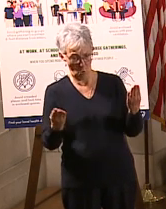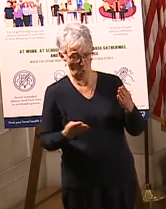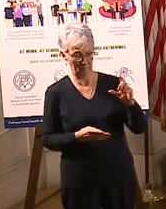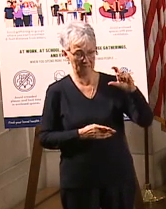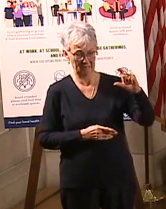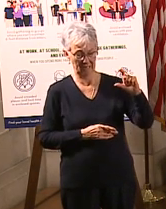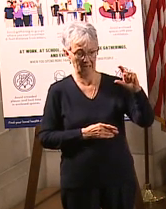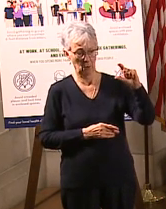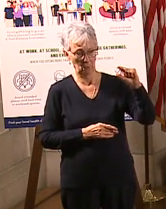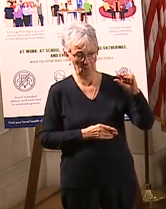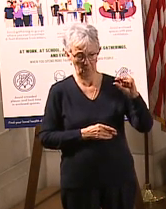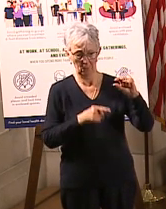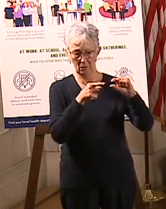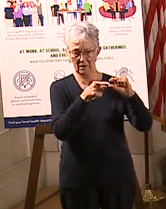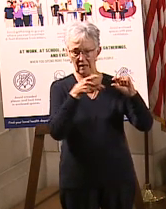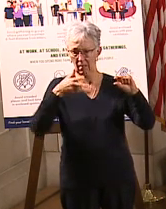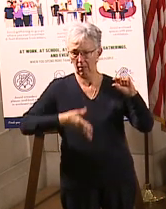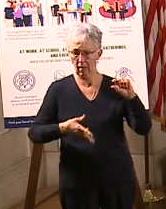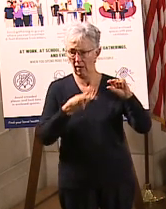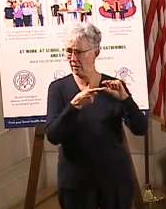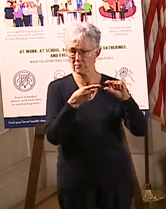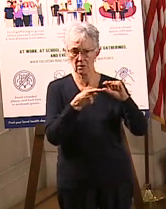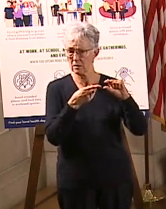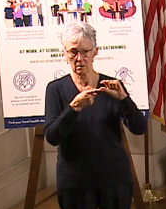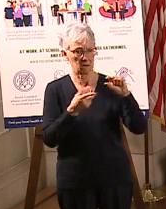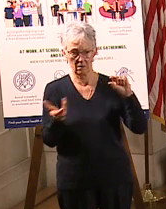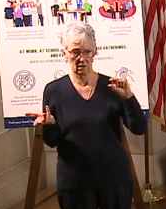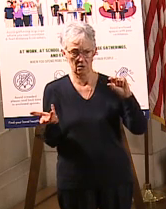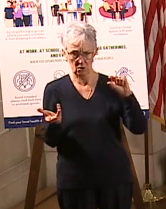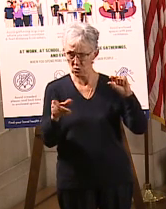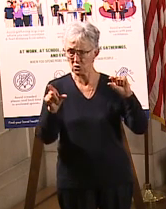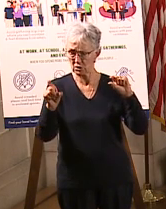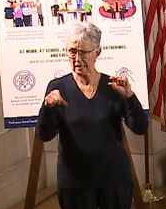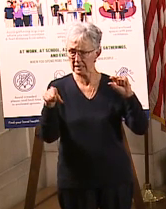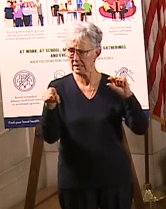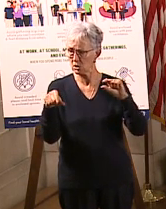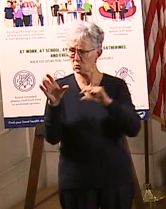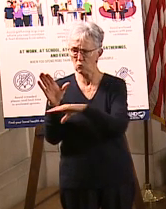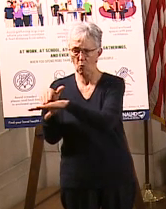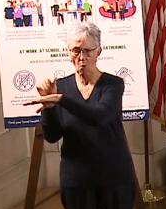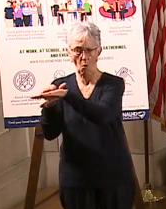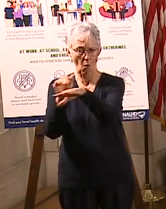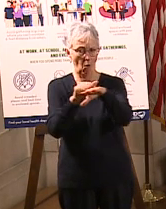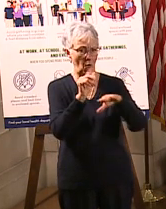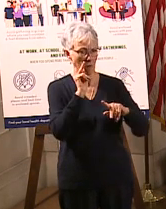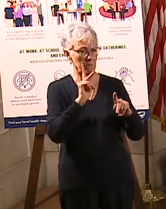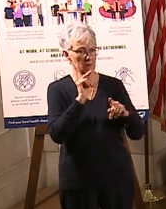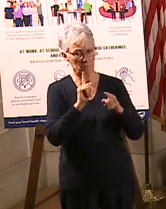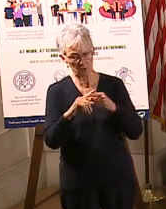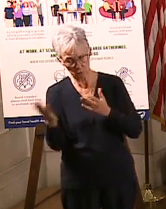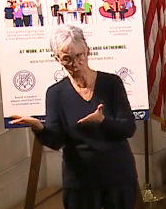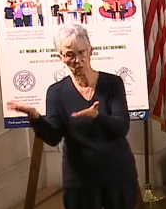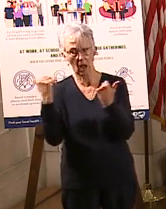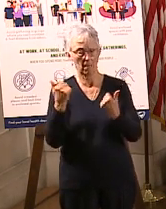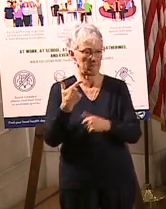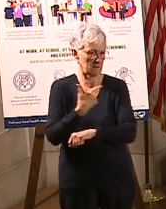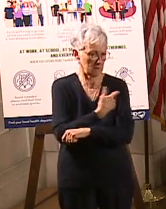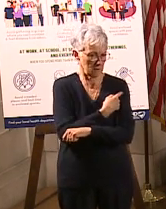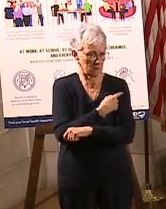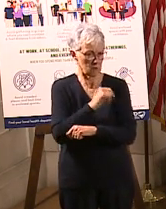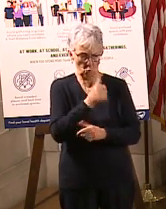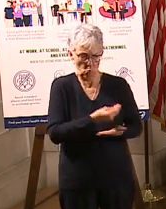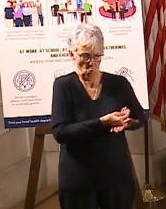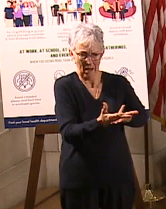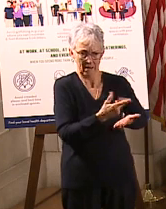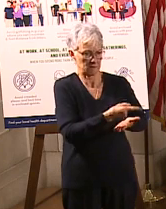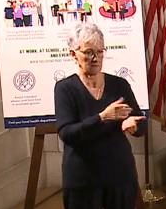and at the end of the day, they've got half a dozen, you know, vaccines left over, they're not to waste them. They need to